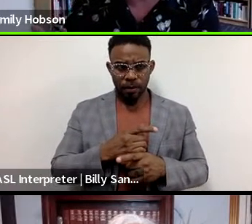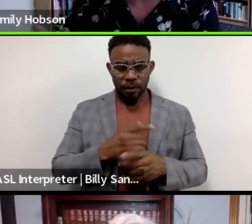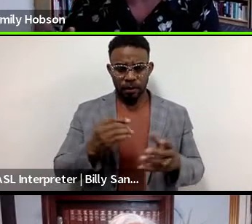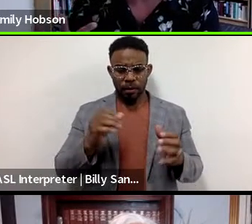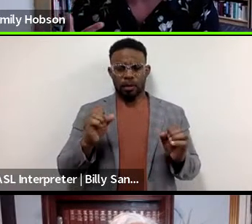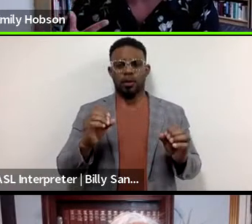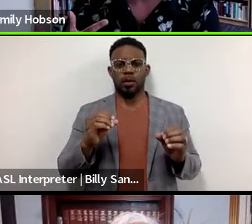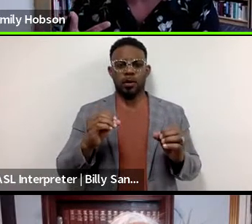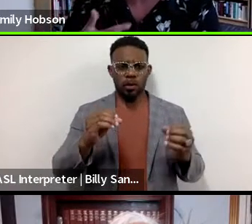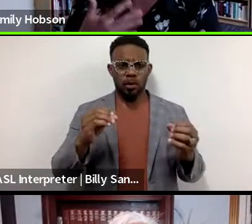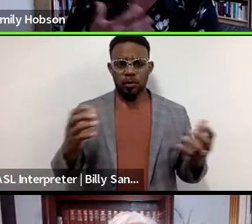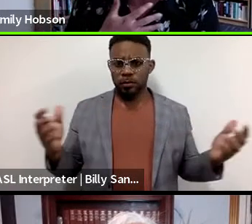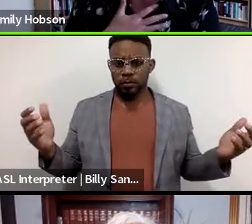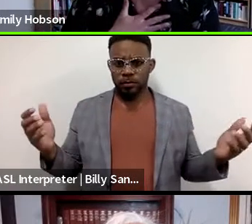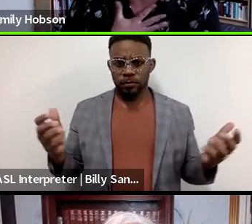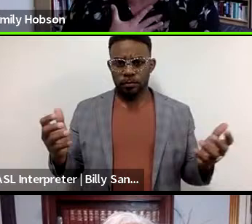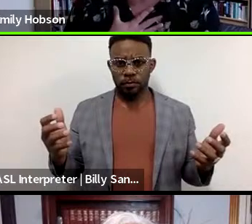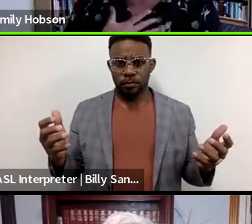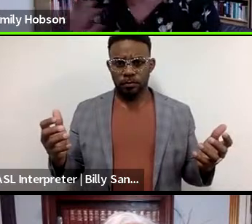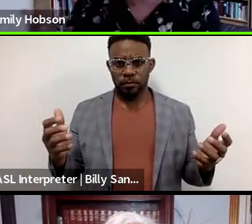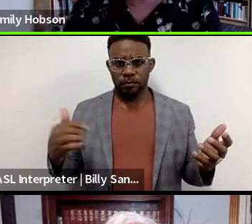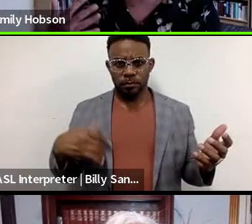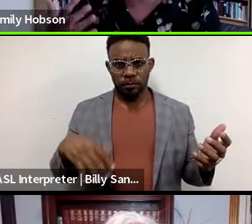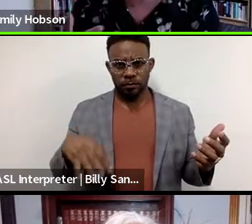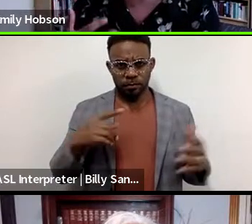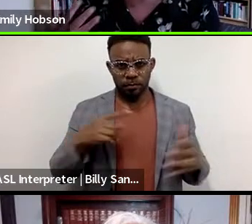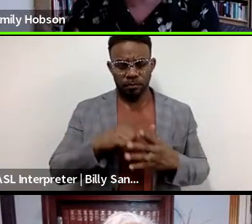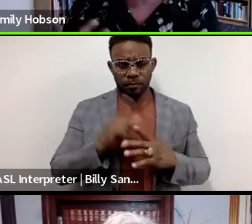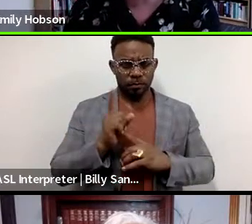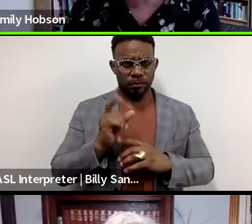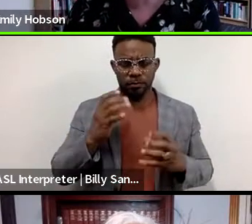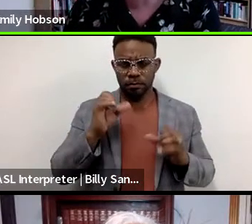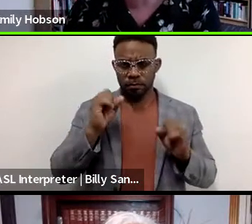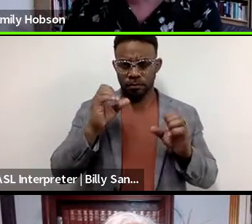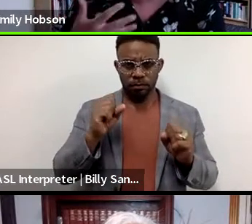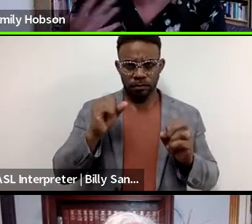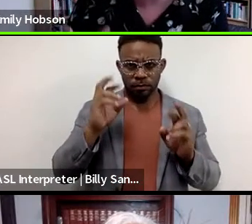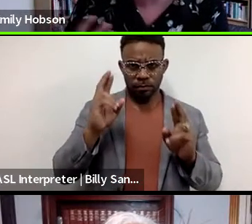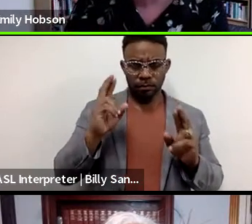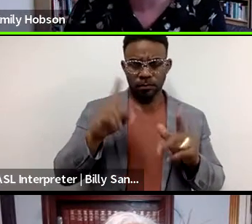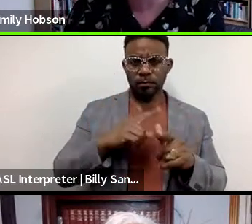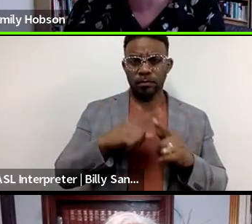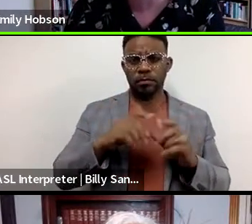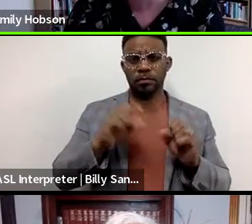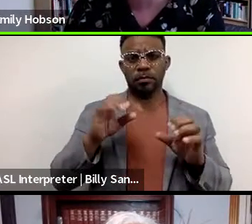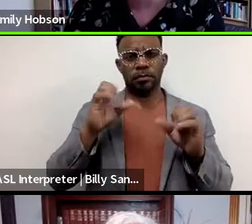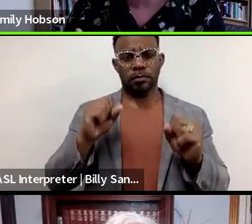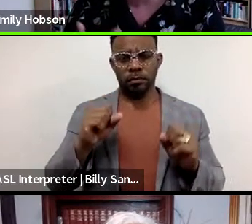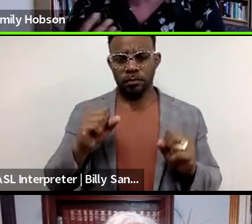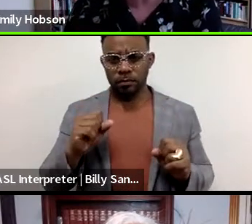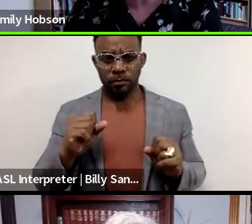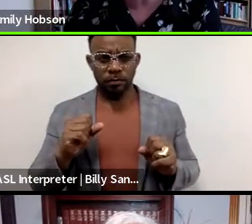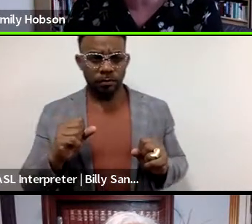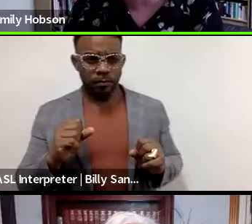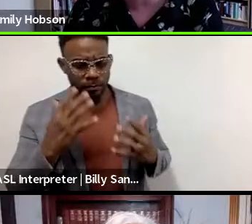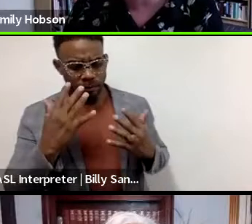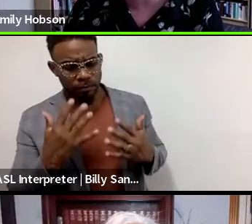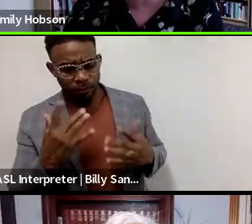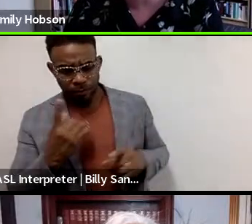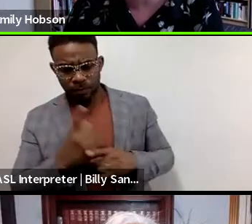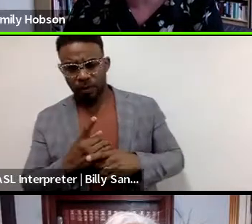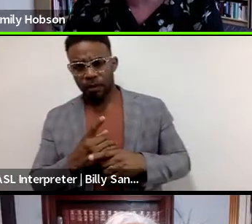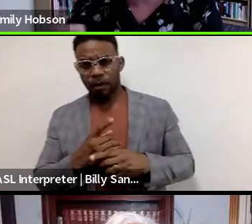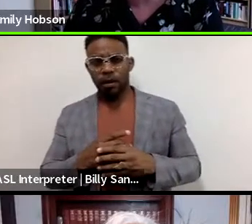so, you know, I found that moment just so incredibly hopeful, and then so incredibly sad,